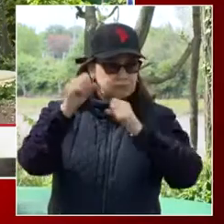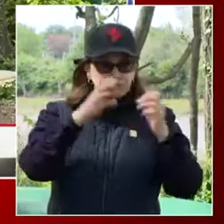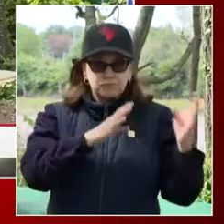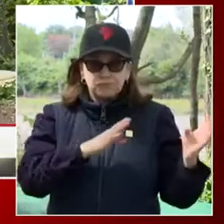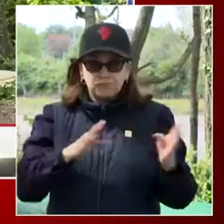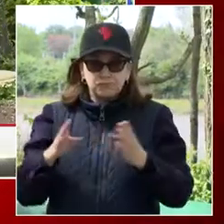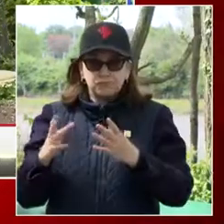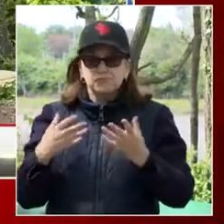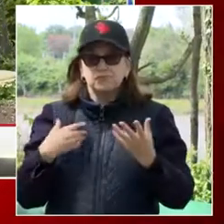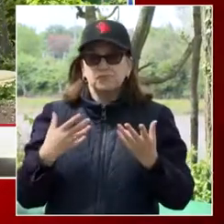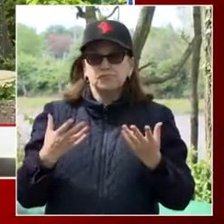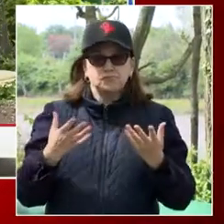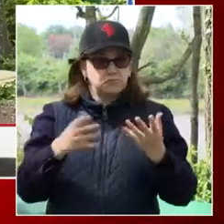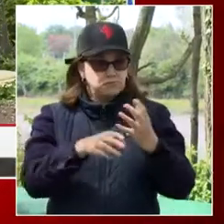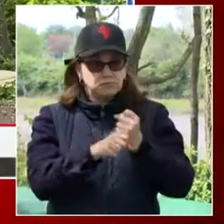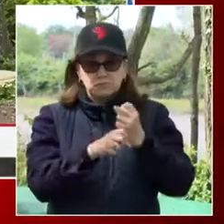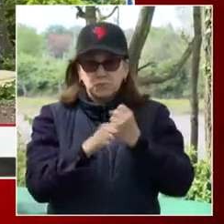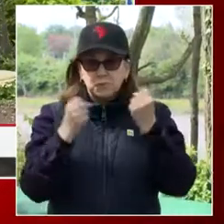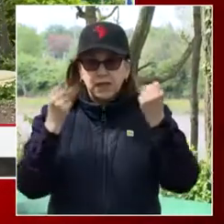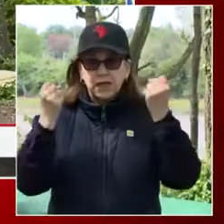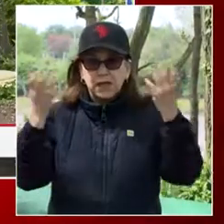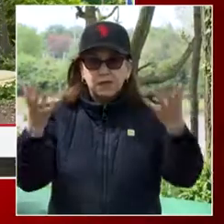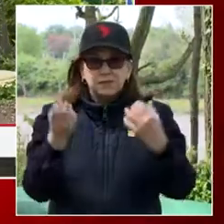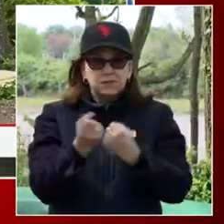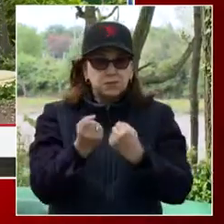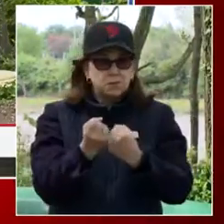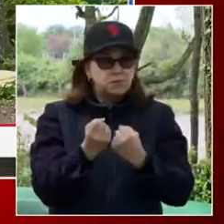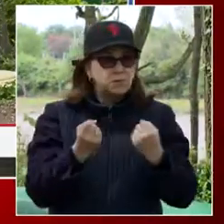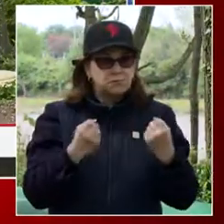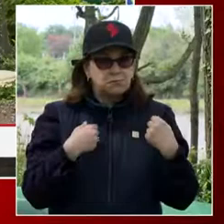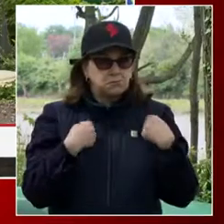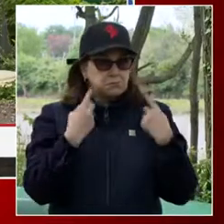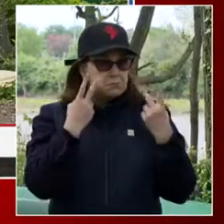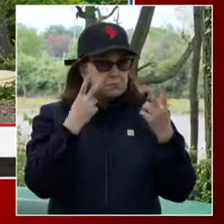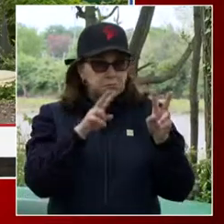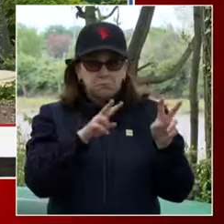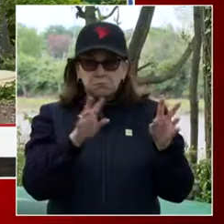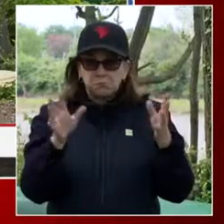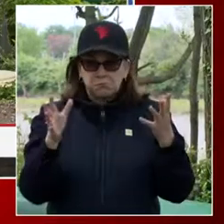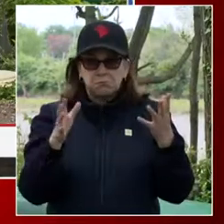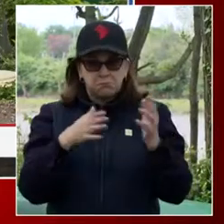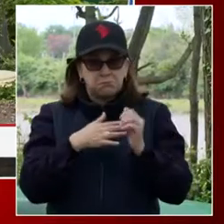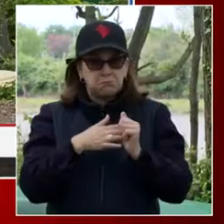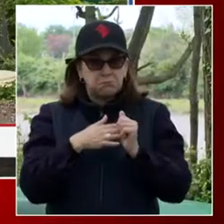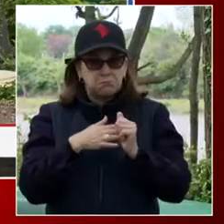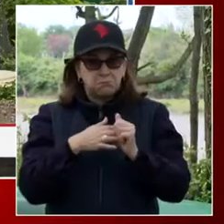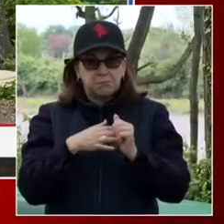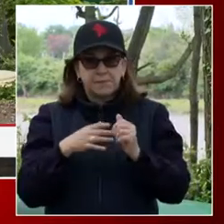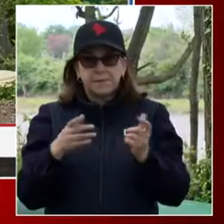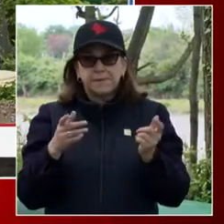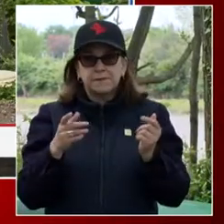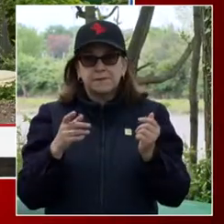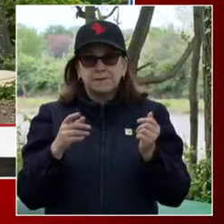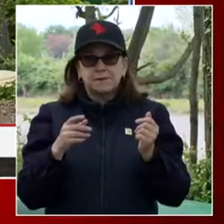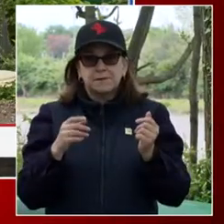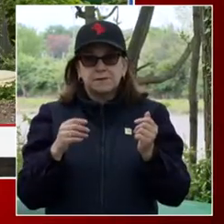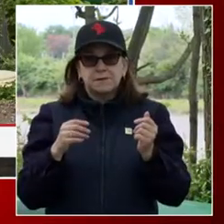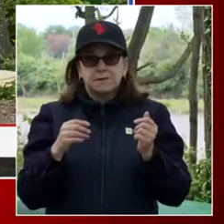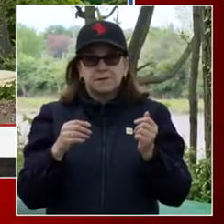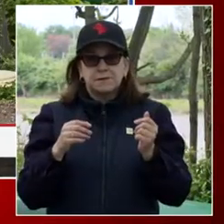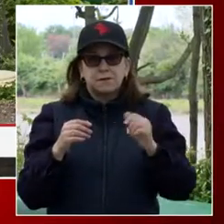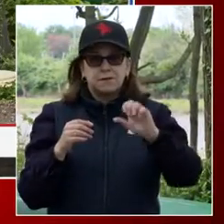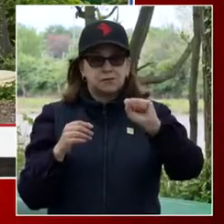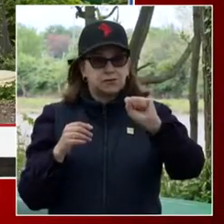support of their Senate colleagues. So we're going to follow the lead of Leader Schumer and do everything that we can to make sure we